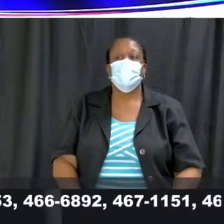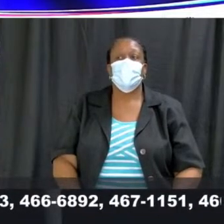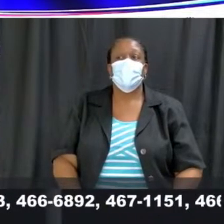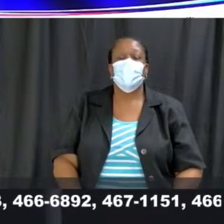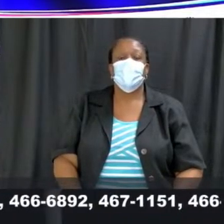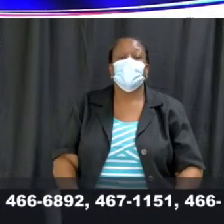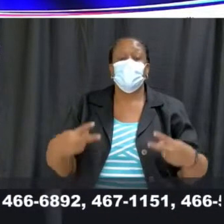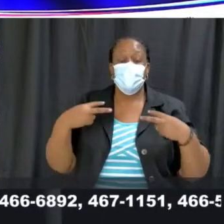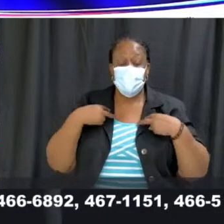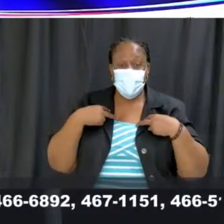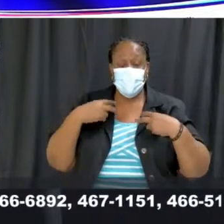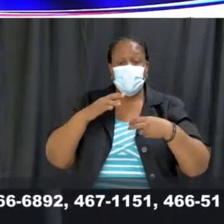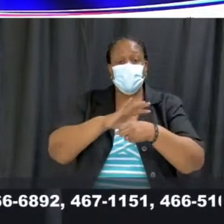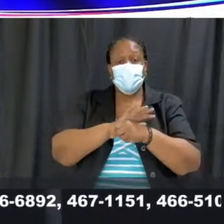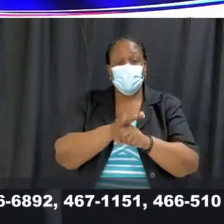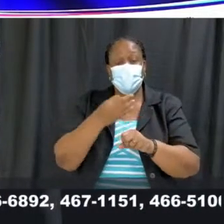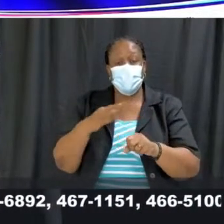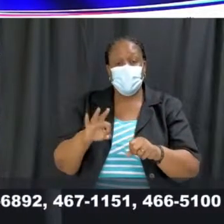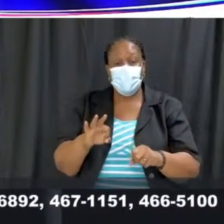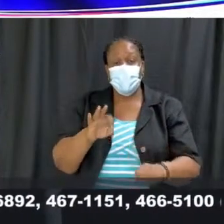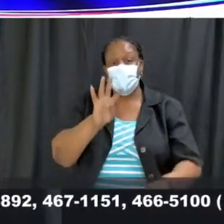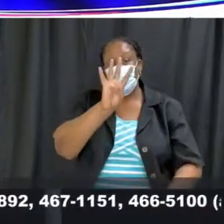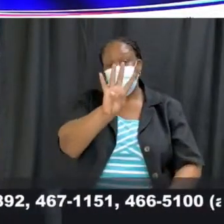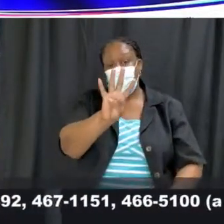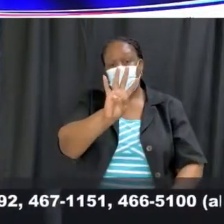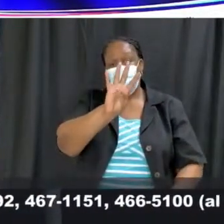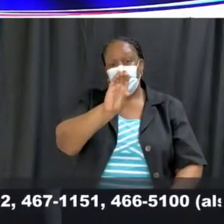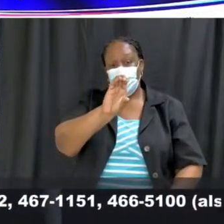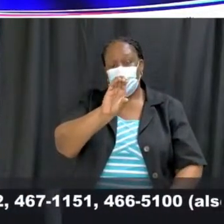74, and those were persons who are confirmed